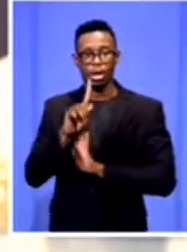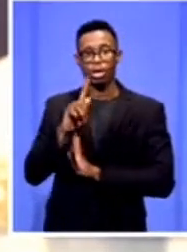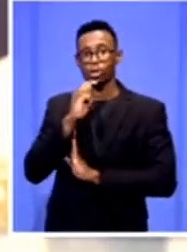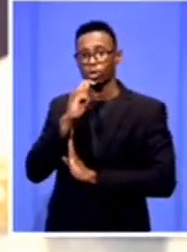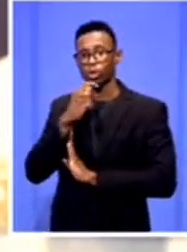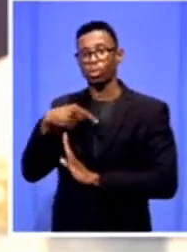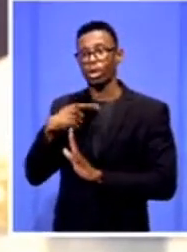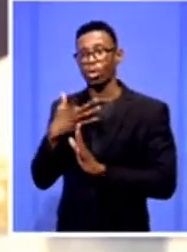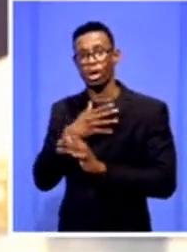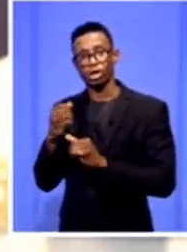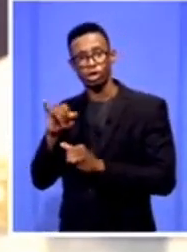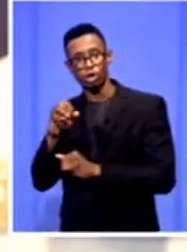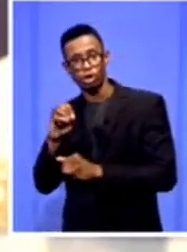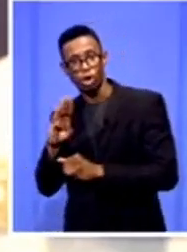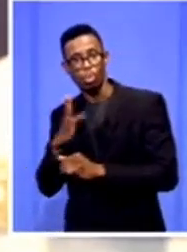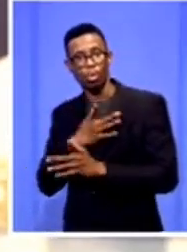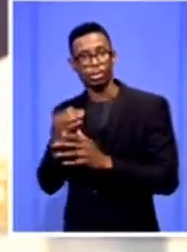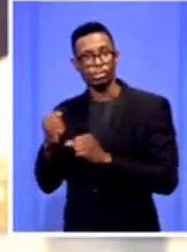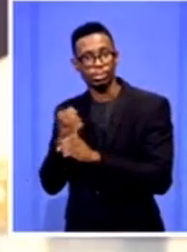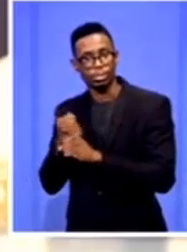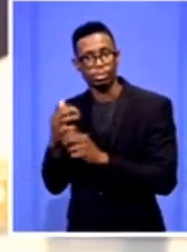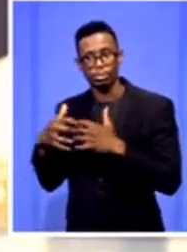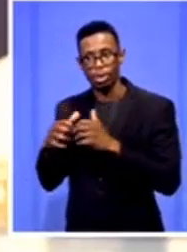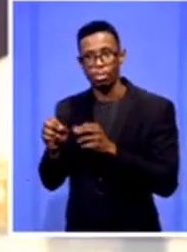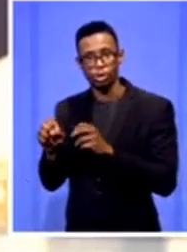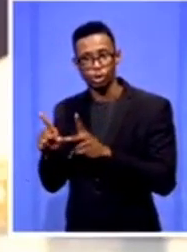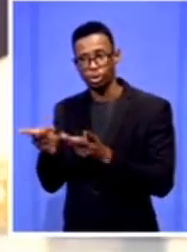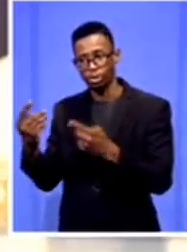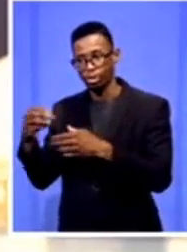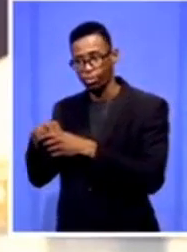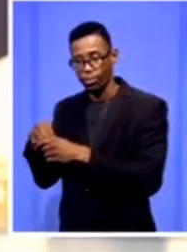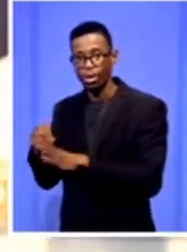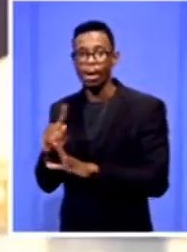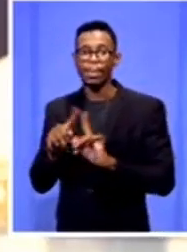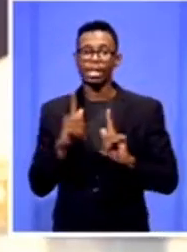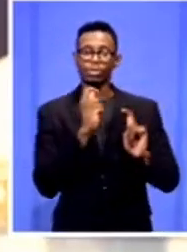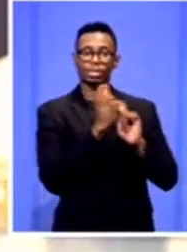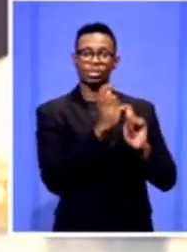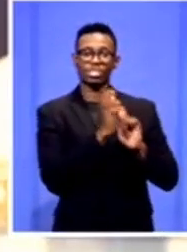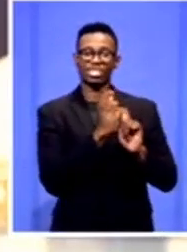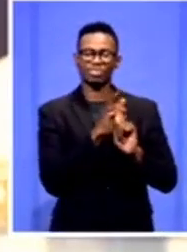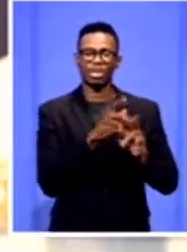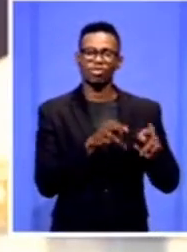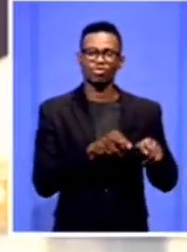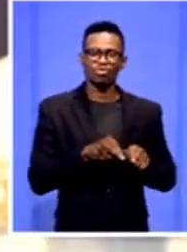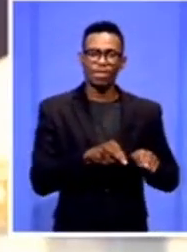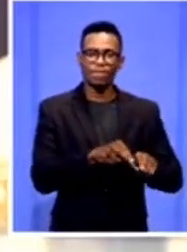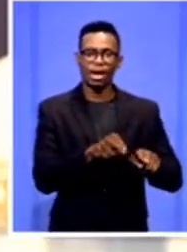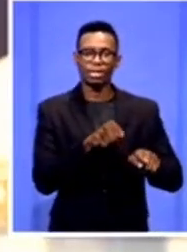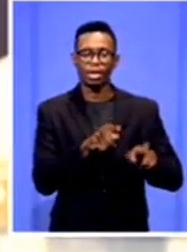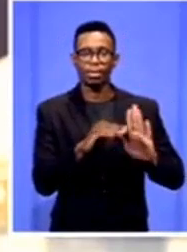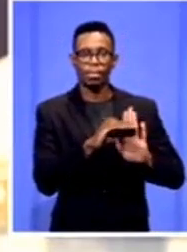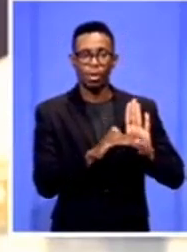our township, Makeshini revitalization program is equally facilitating